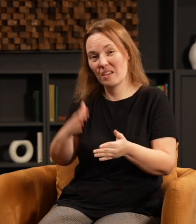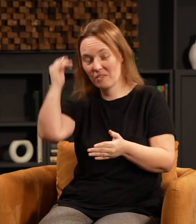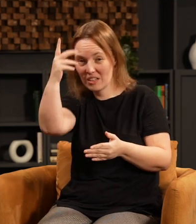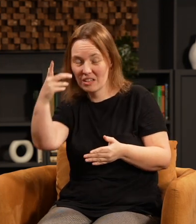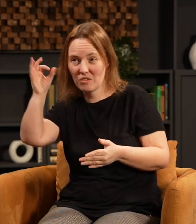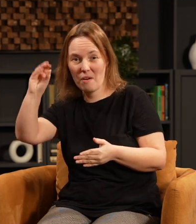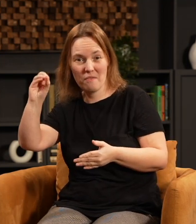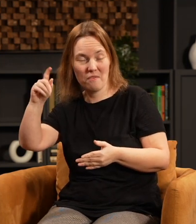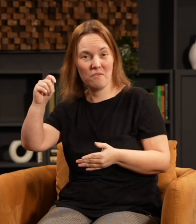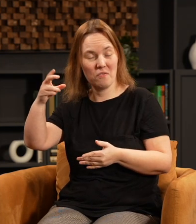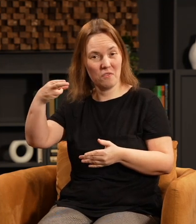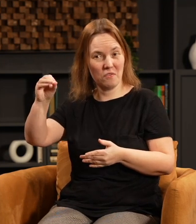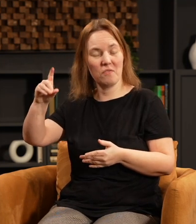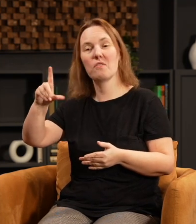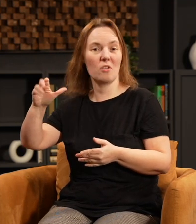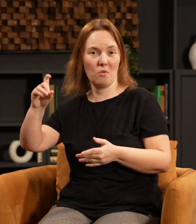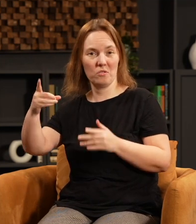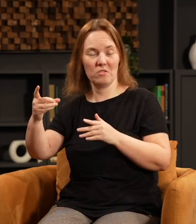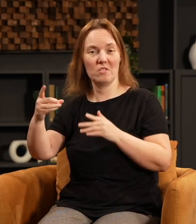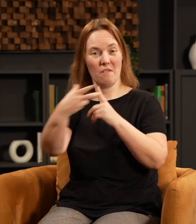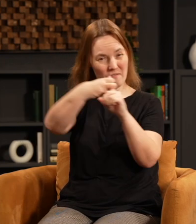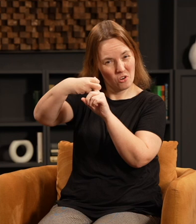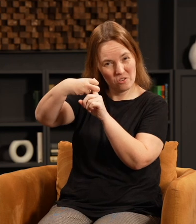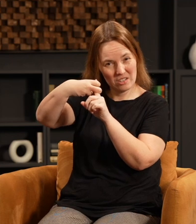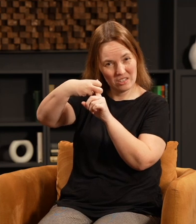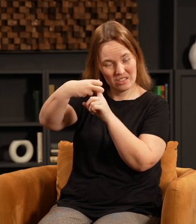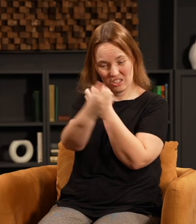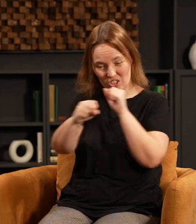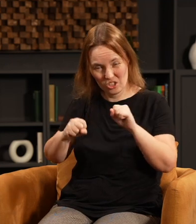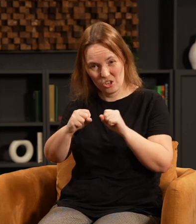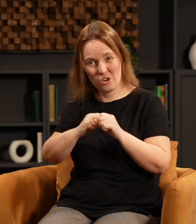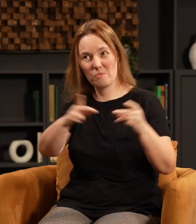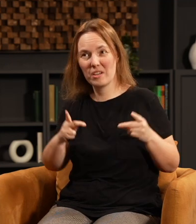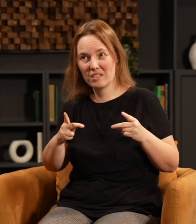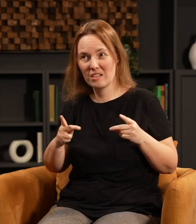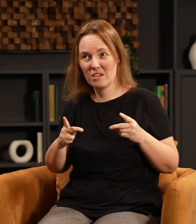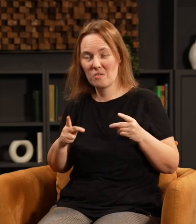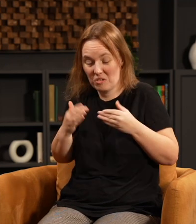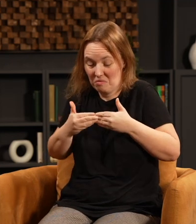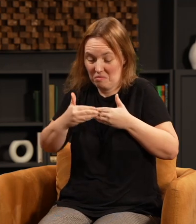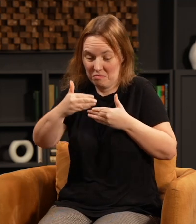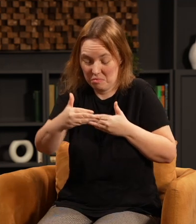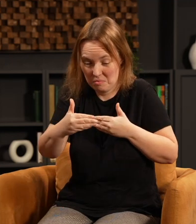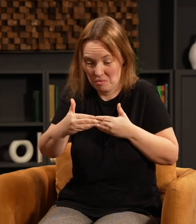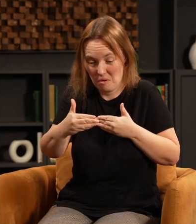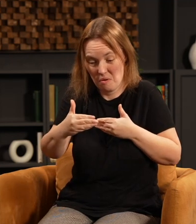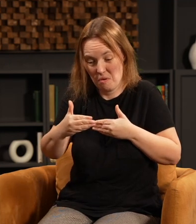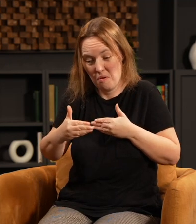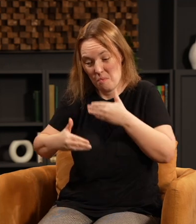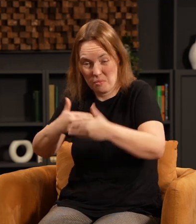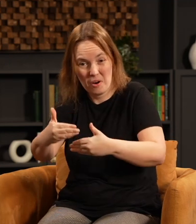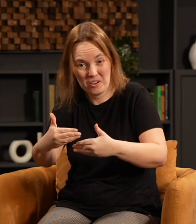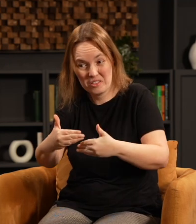the definition, is simply this. It's a secured position from which further progress can be made. You may remember we talked